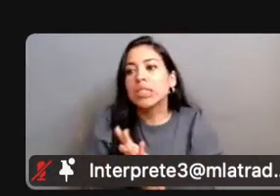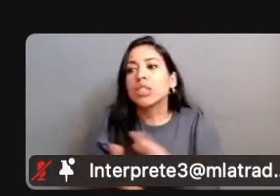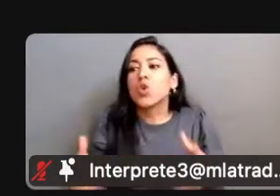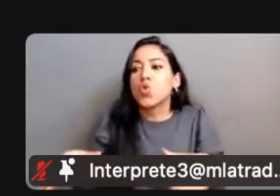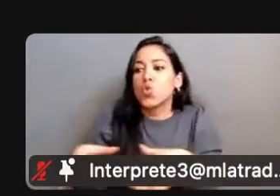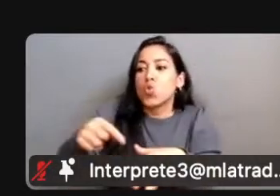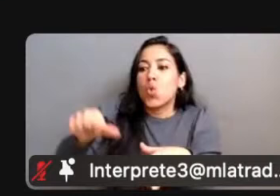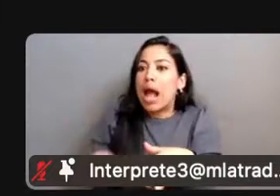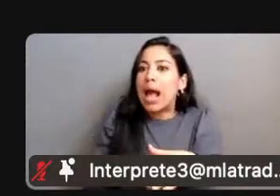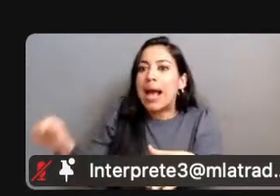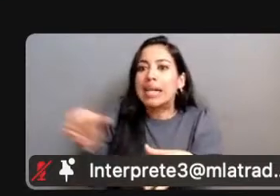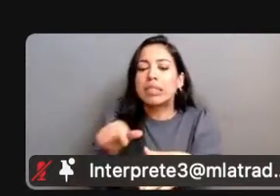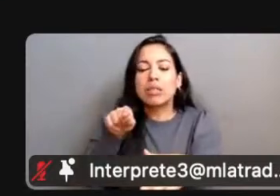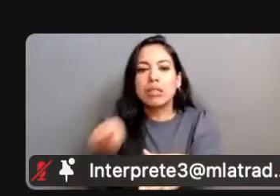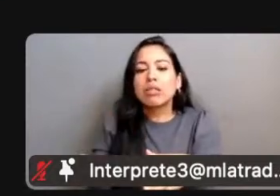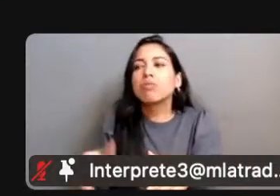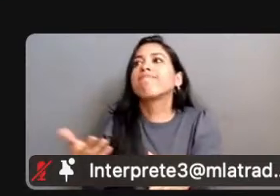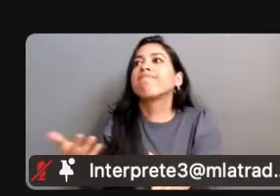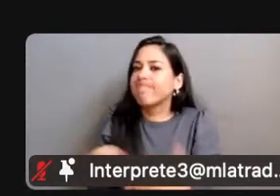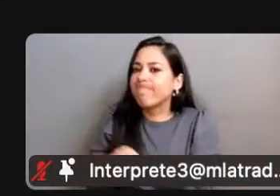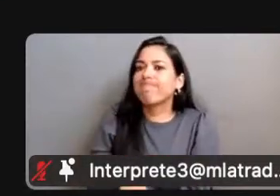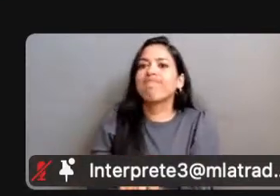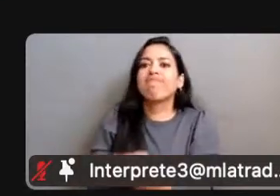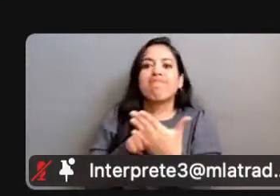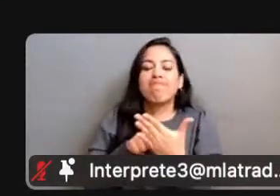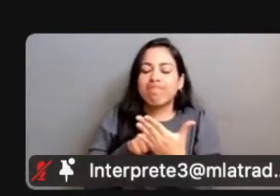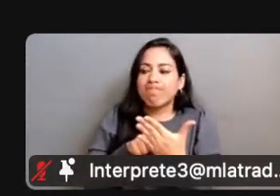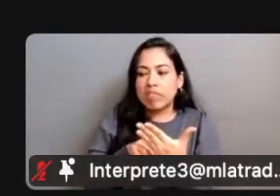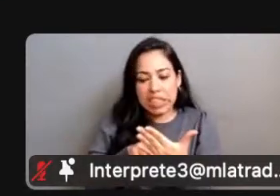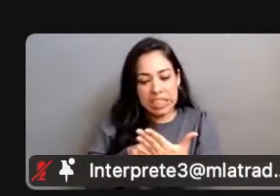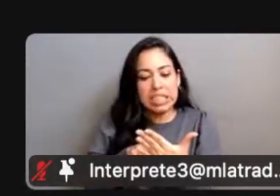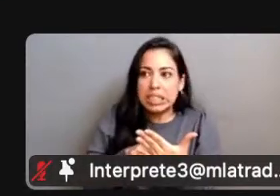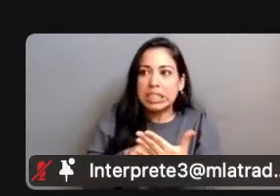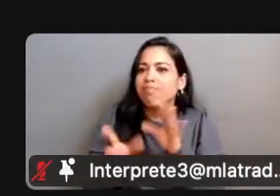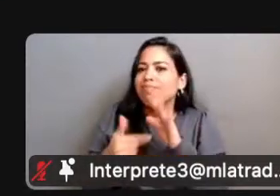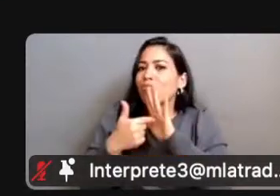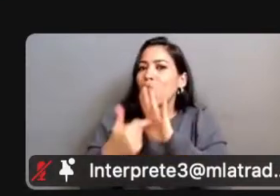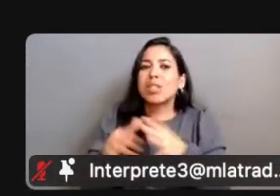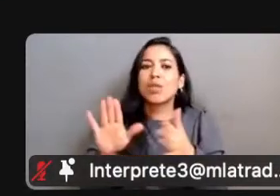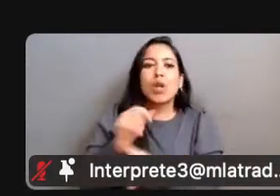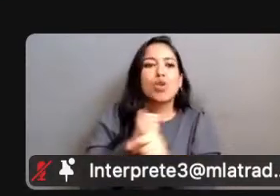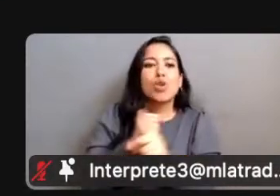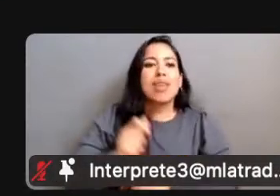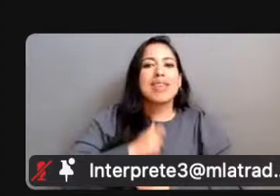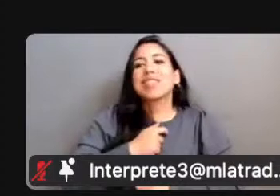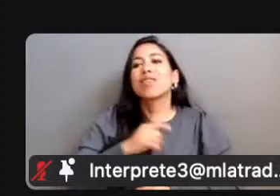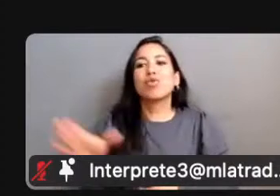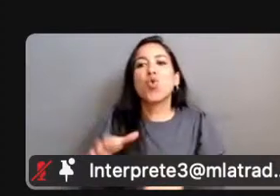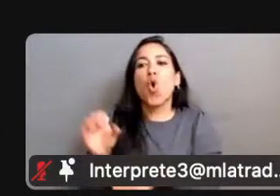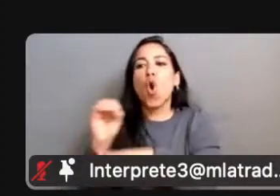the sectors of the population where more clearly civil society